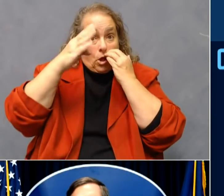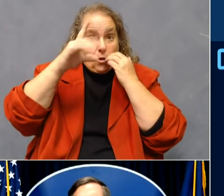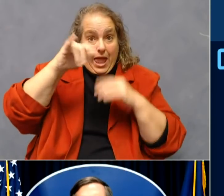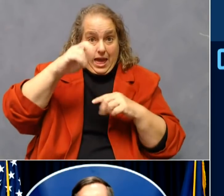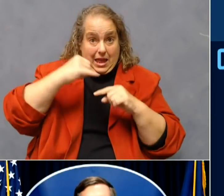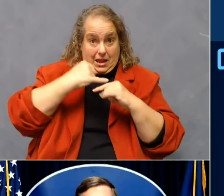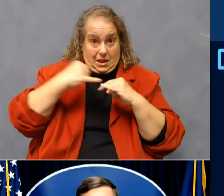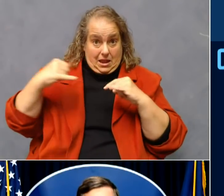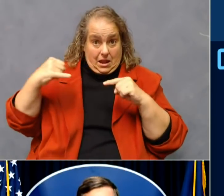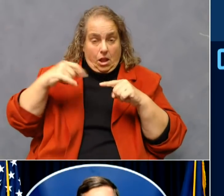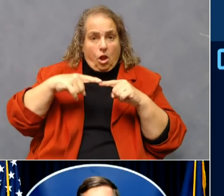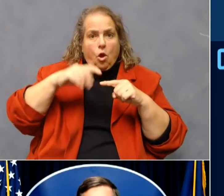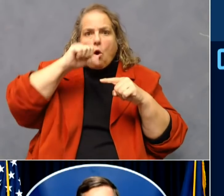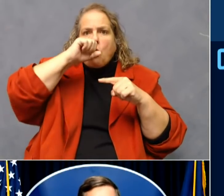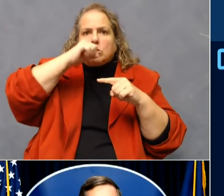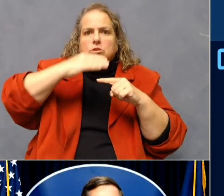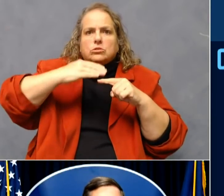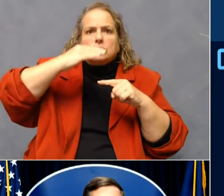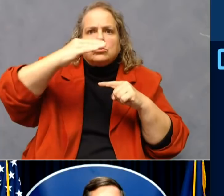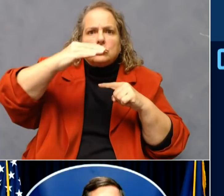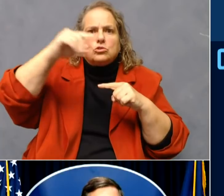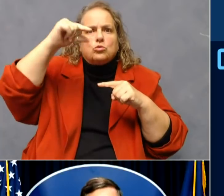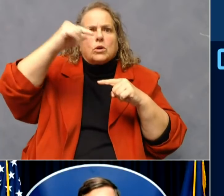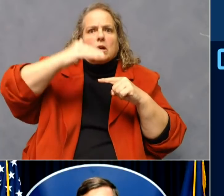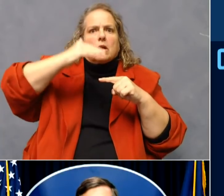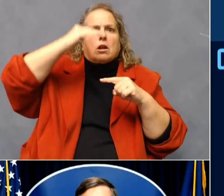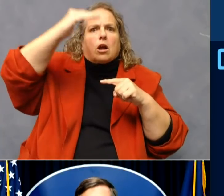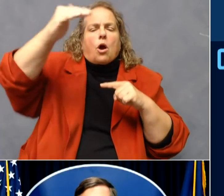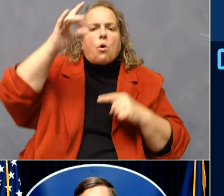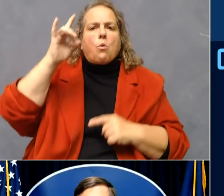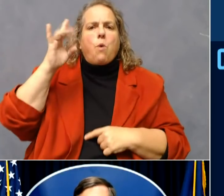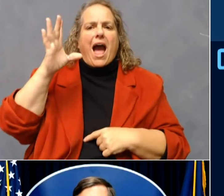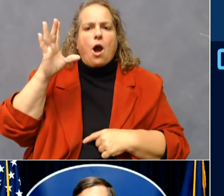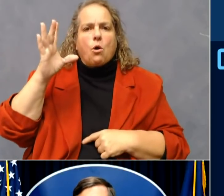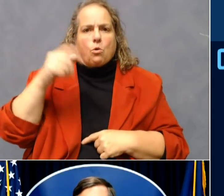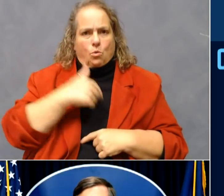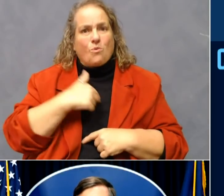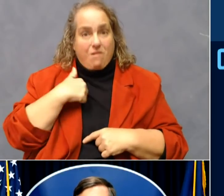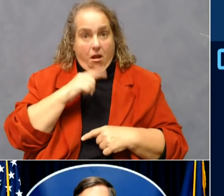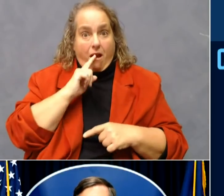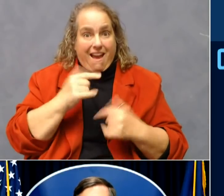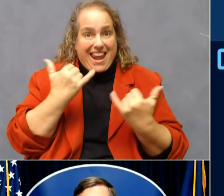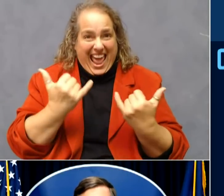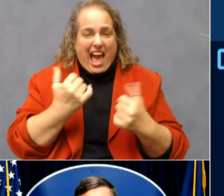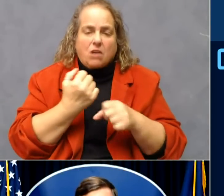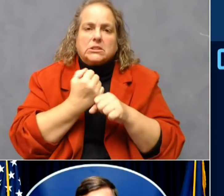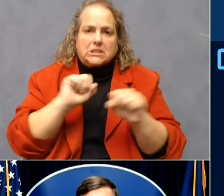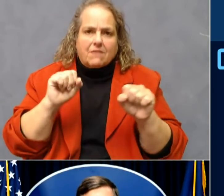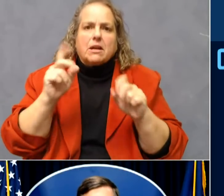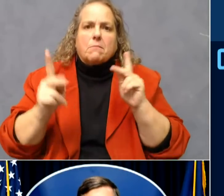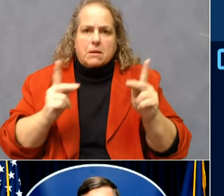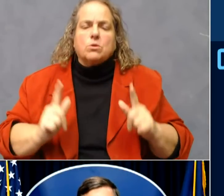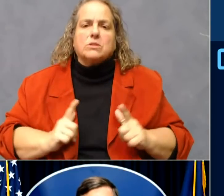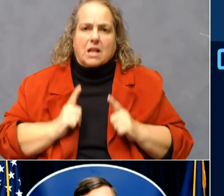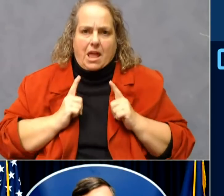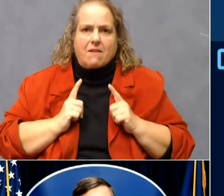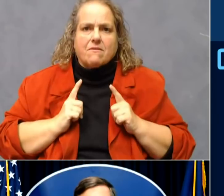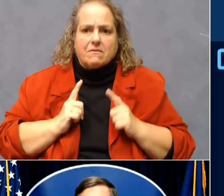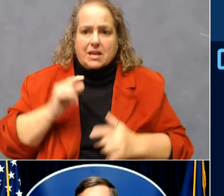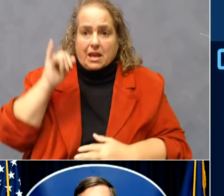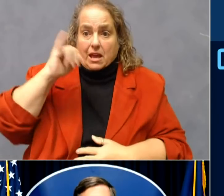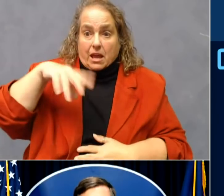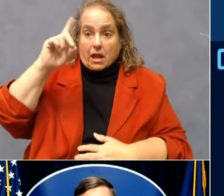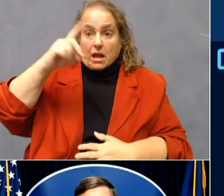many more lives we are saving right here in the Commonwealth of Kentucky. That our sacrifice and